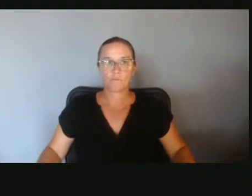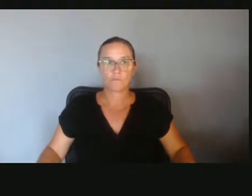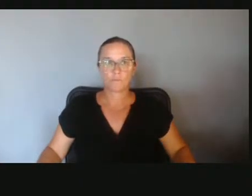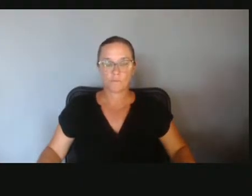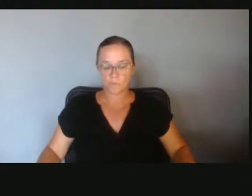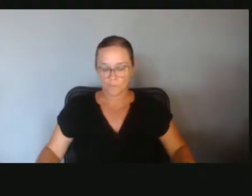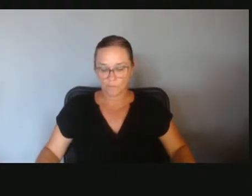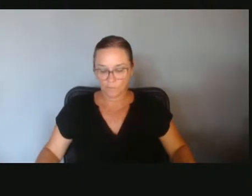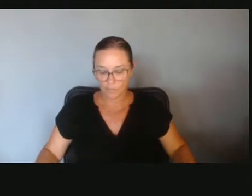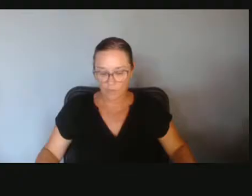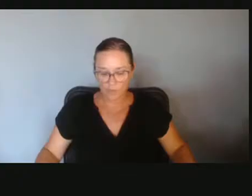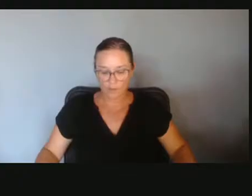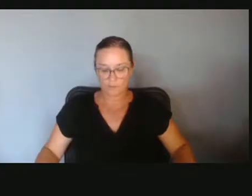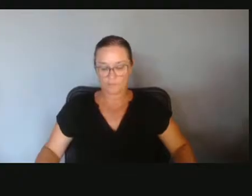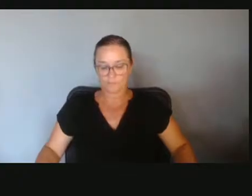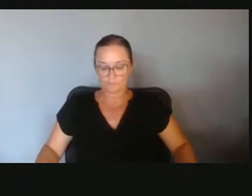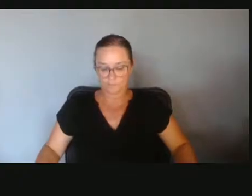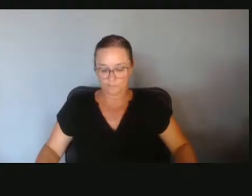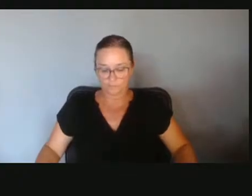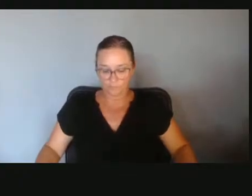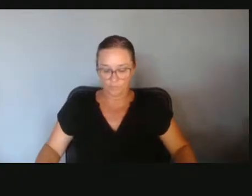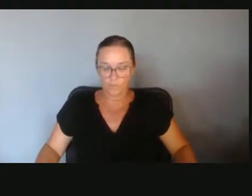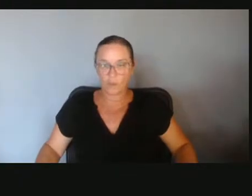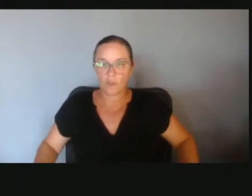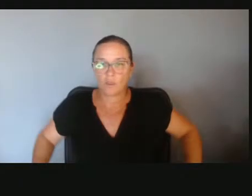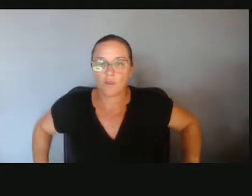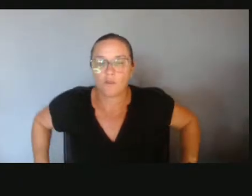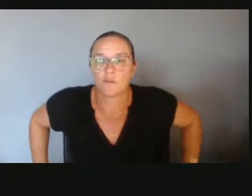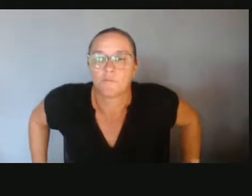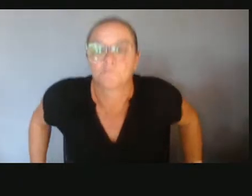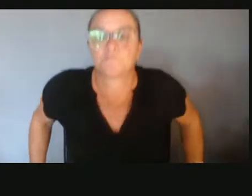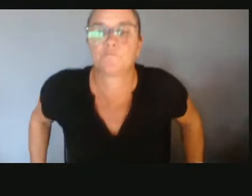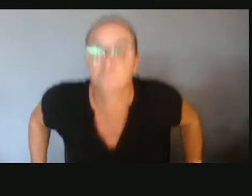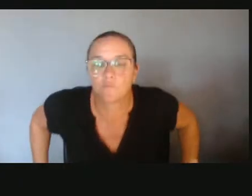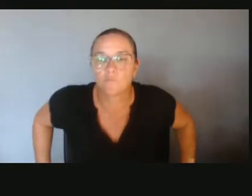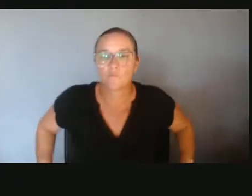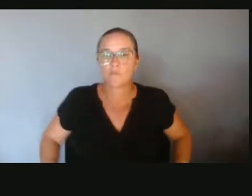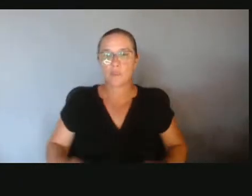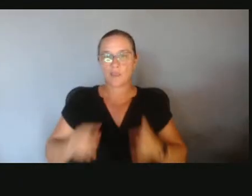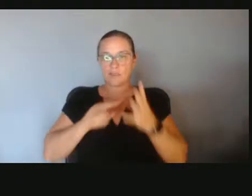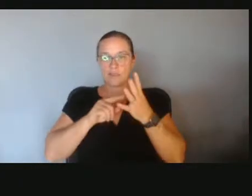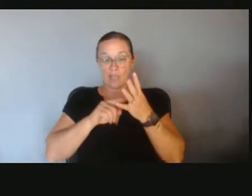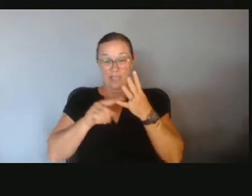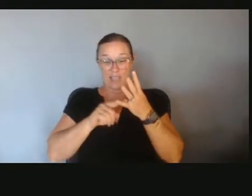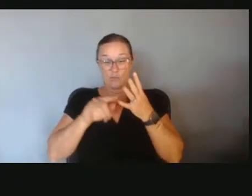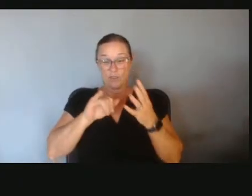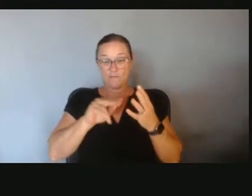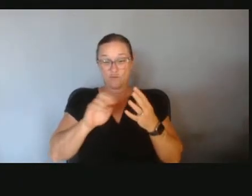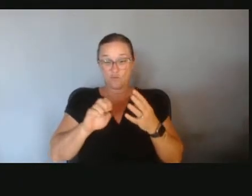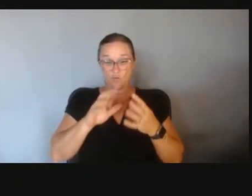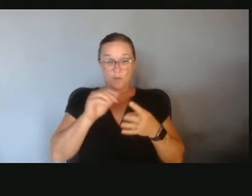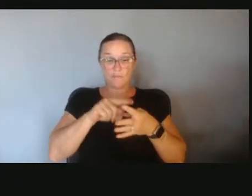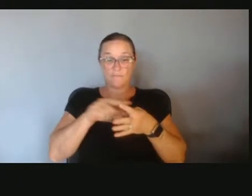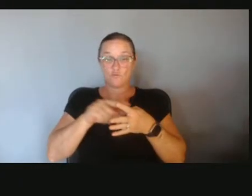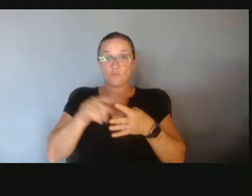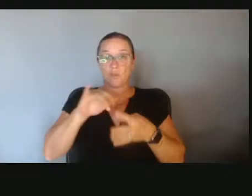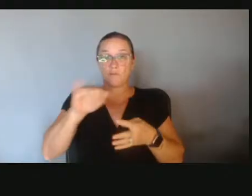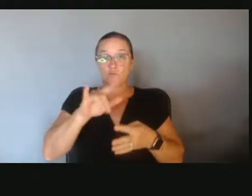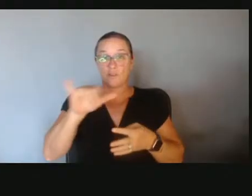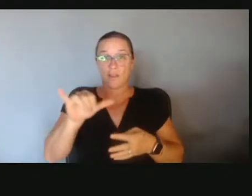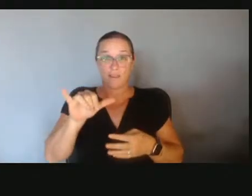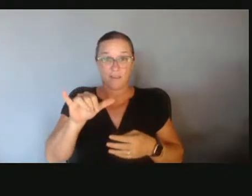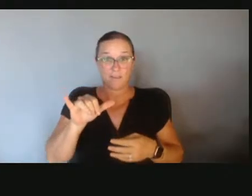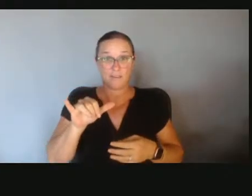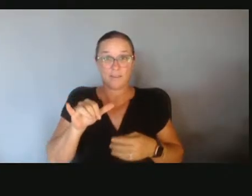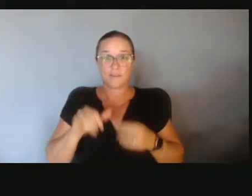here, pull us back to that last week of June and the first week of July as well. Right, so in here,